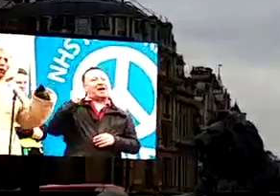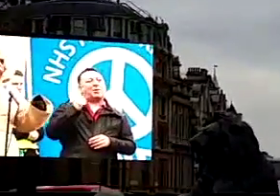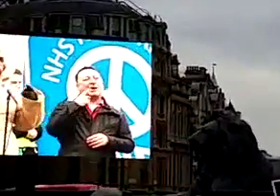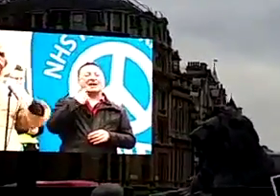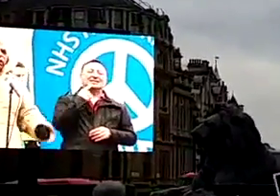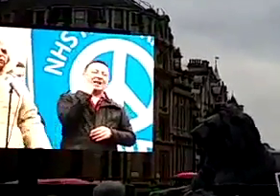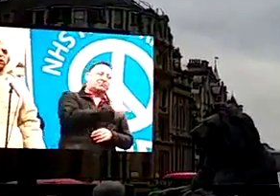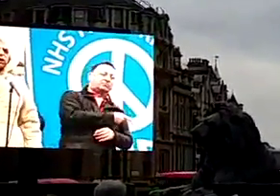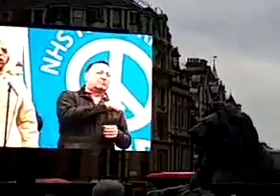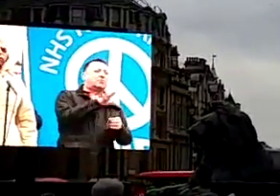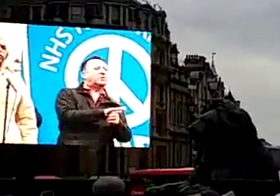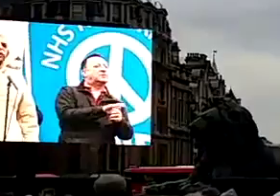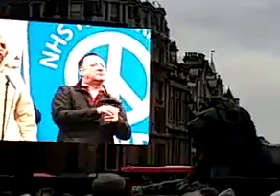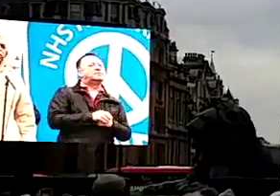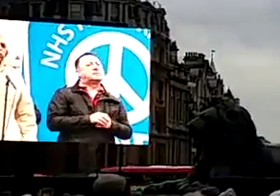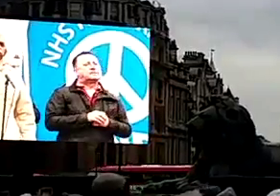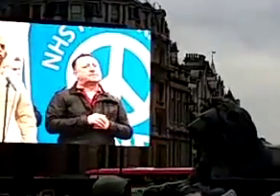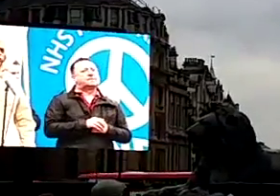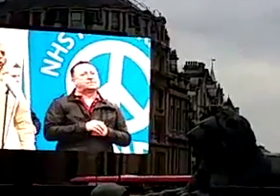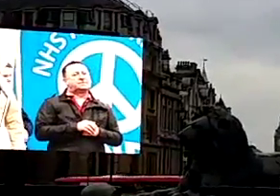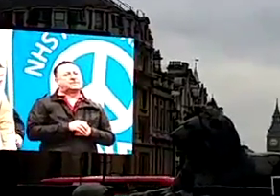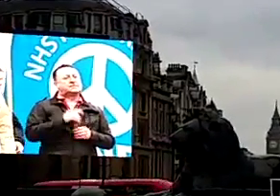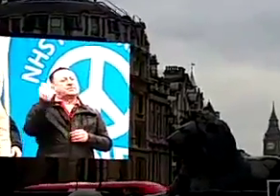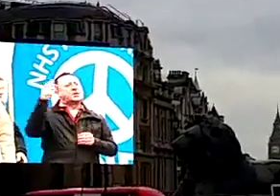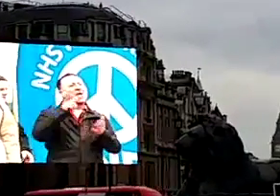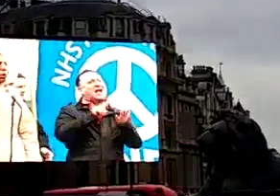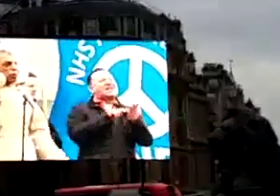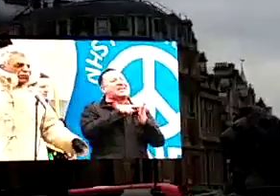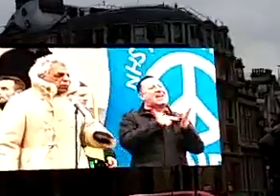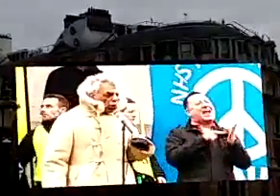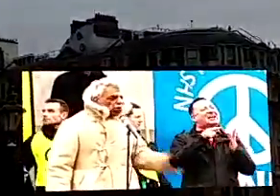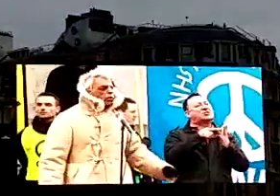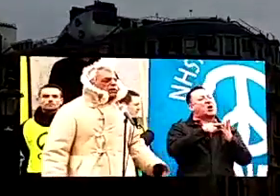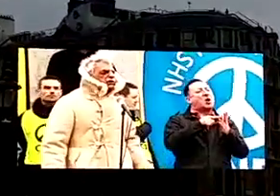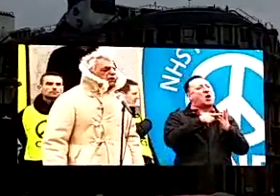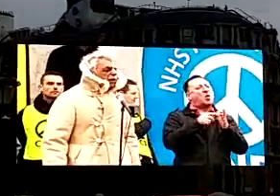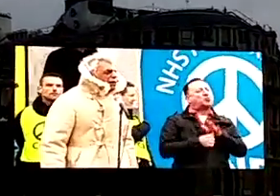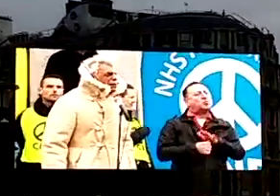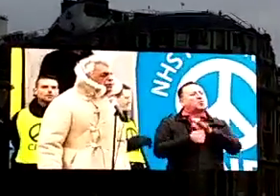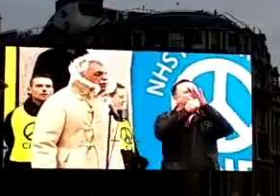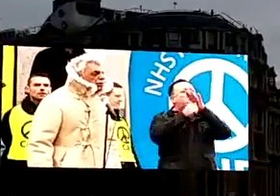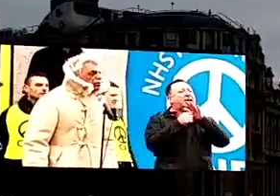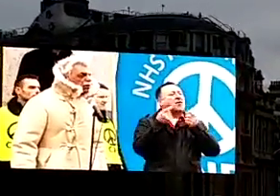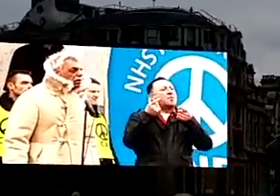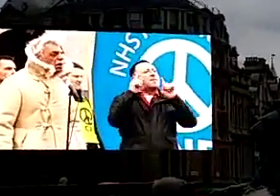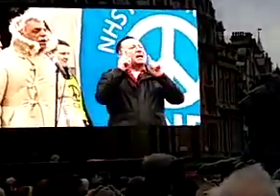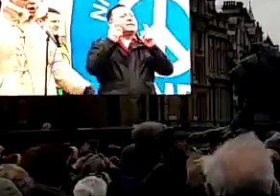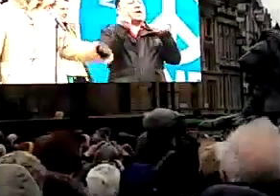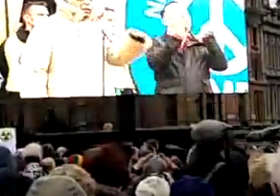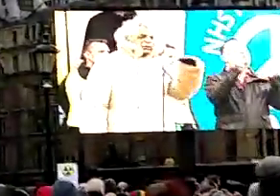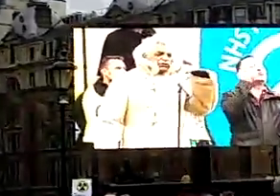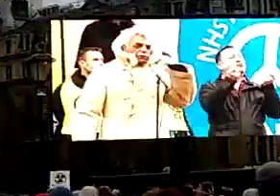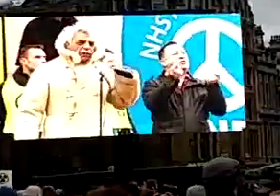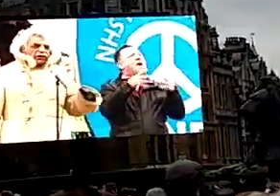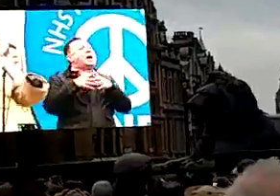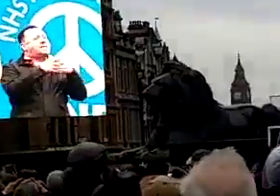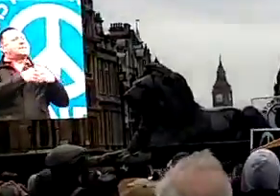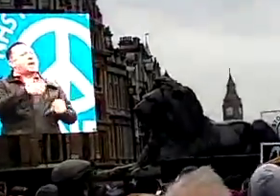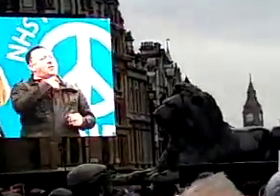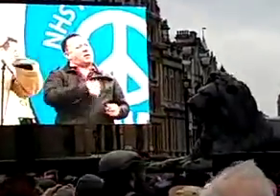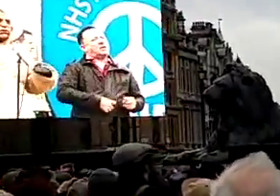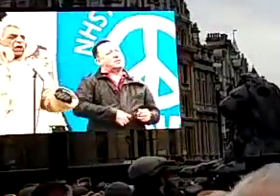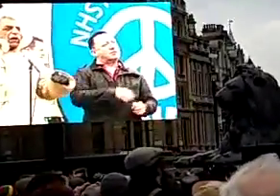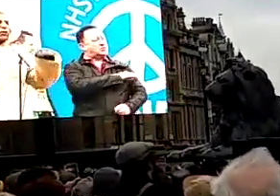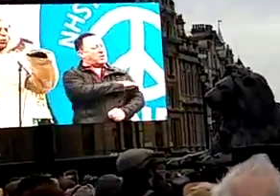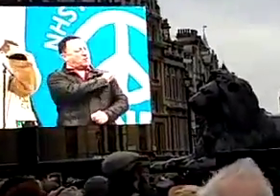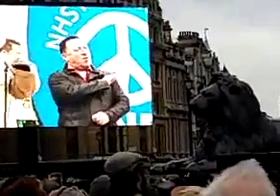The Supreme Commander of the NATO forces, who is always an American general, is the person